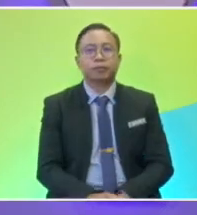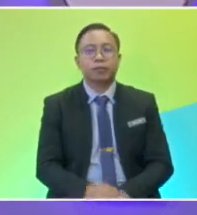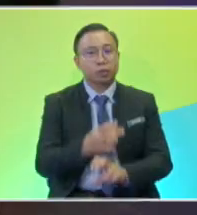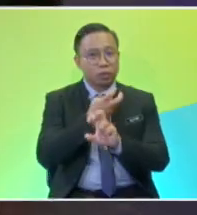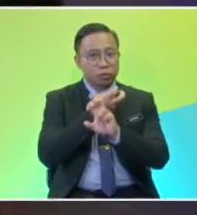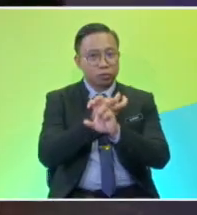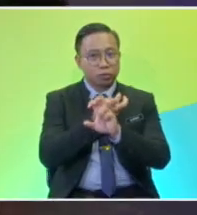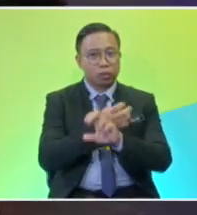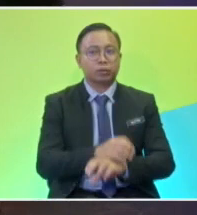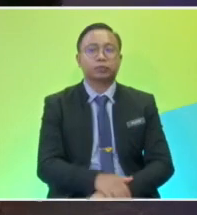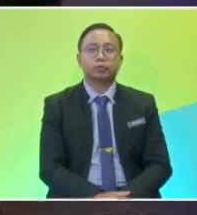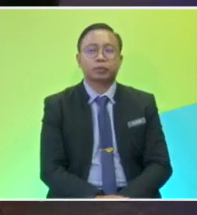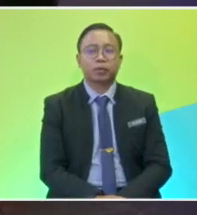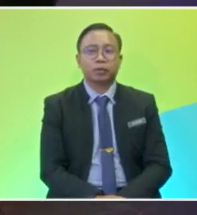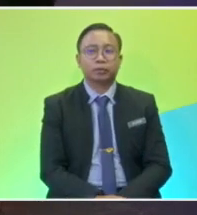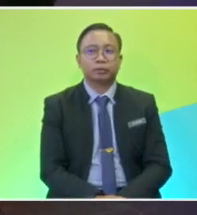on my head.